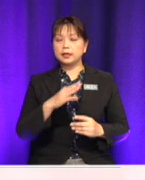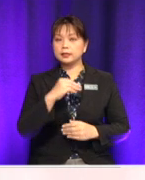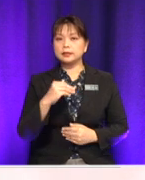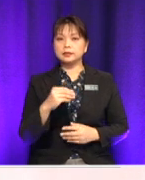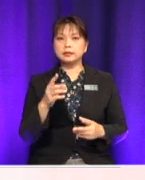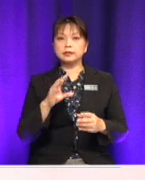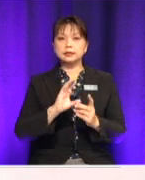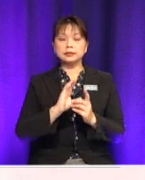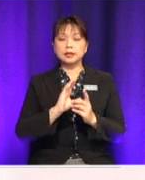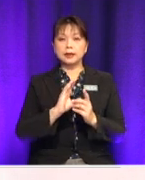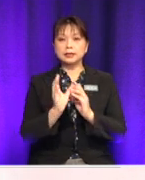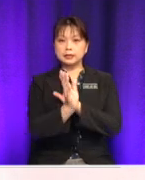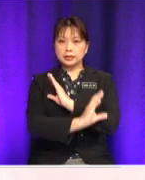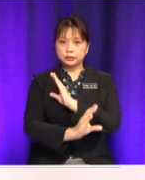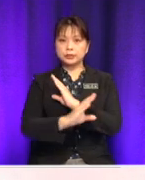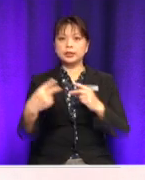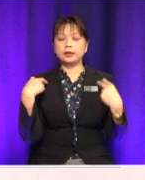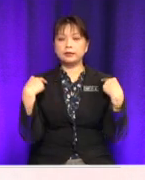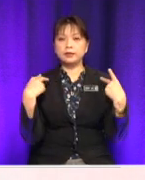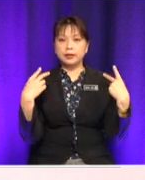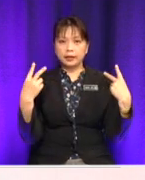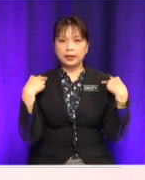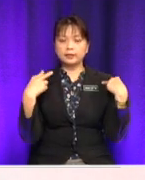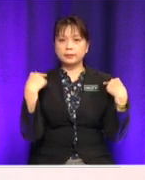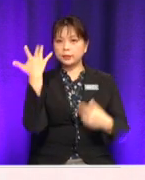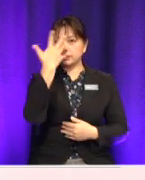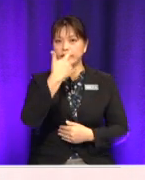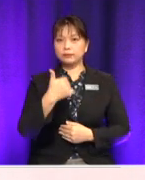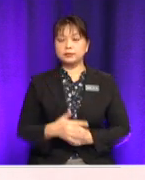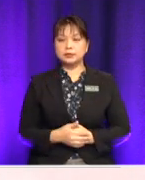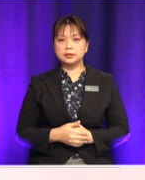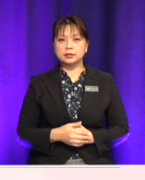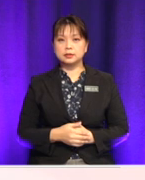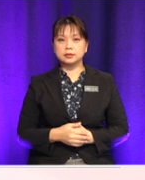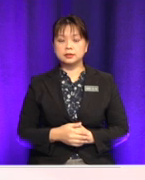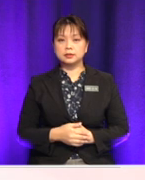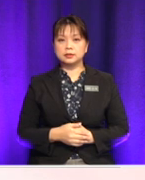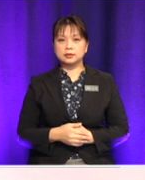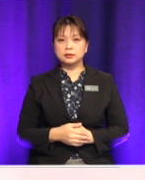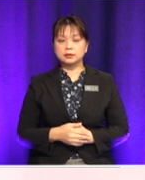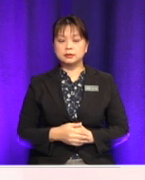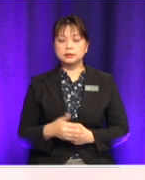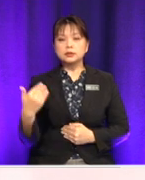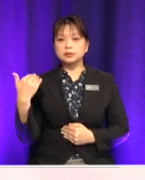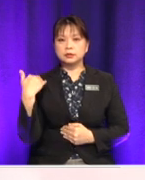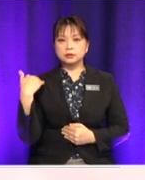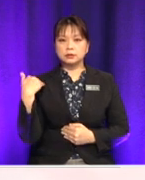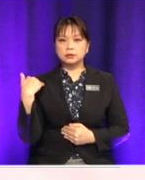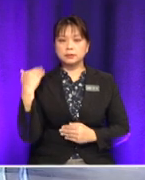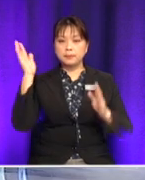all. Those who visit must try some of the local dishes, which reflect Malay, Chinese and Indian